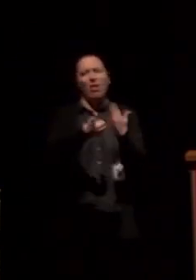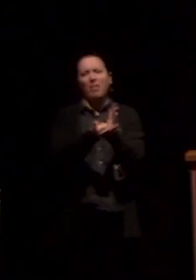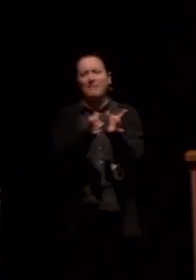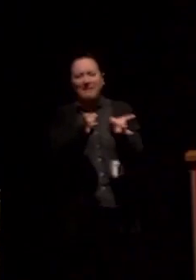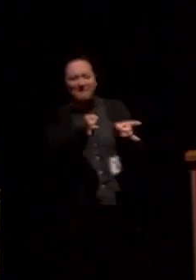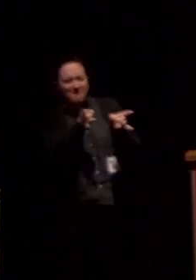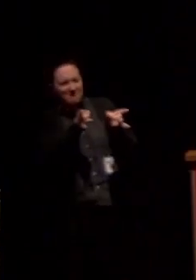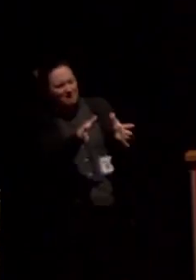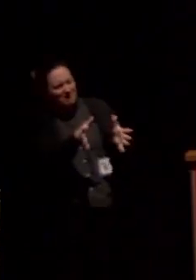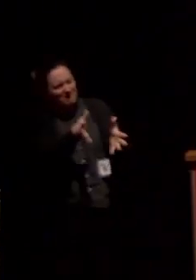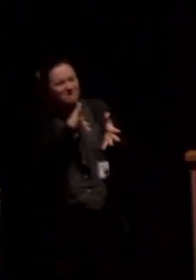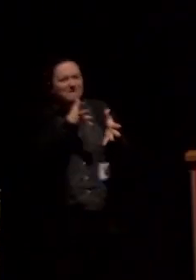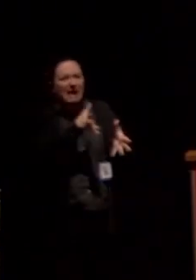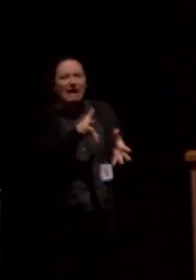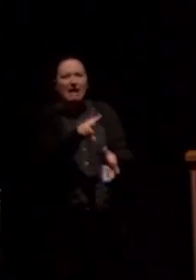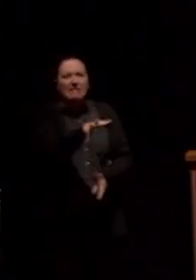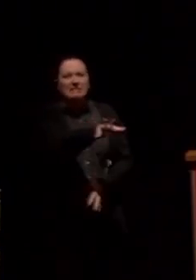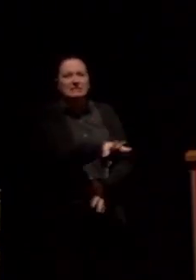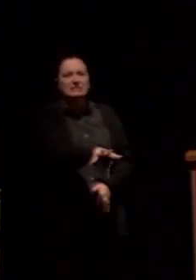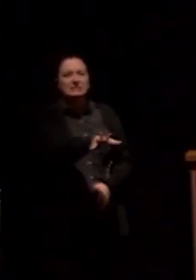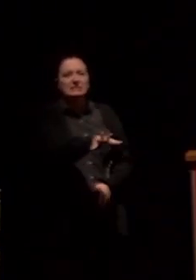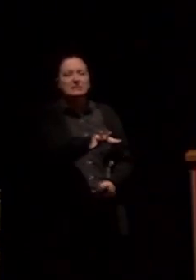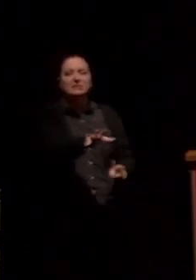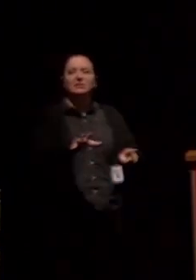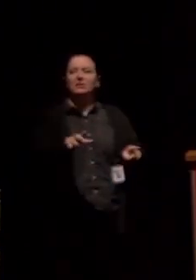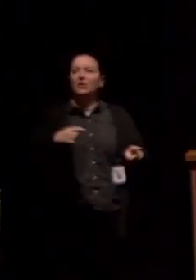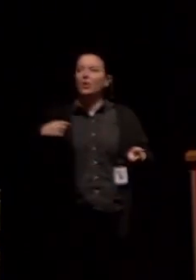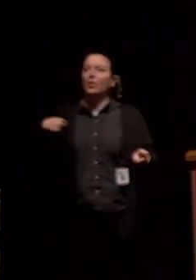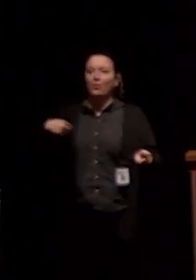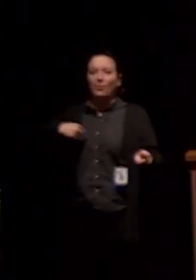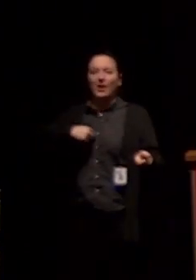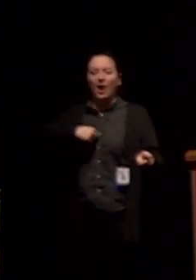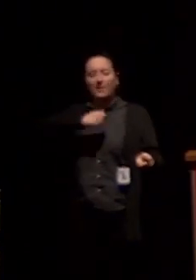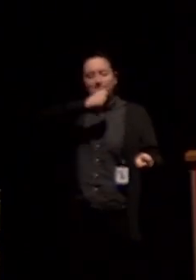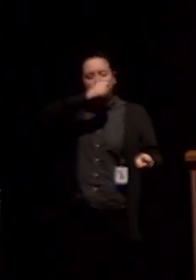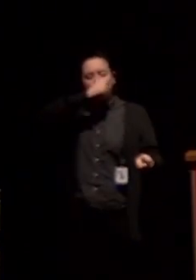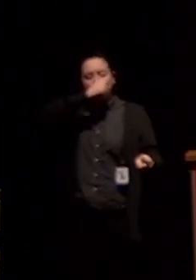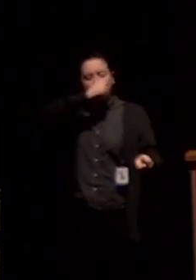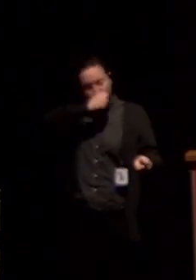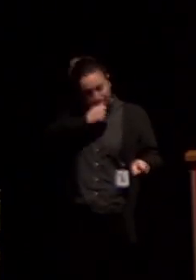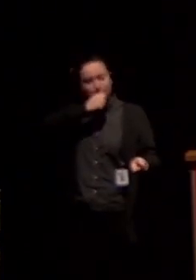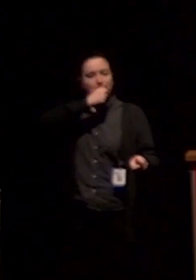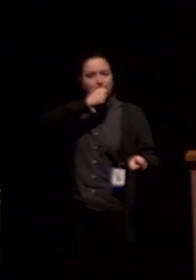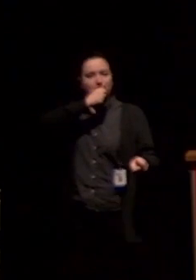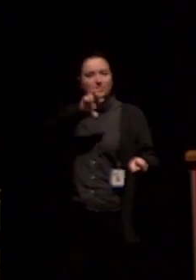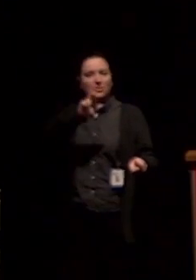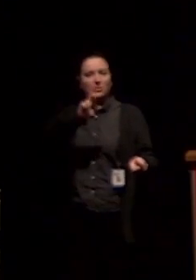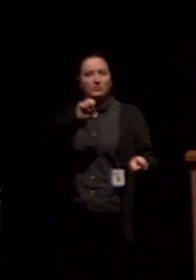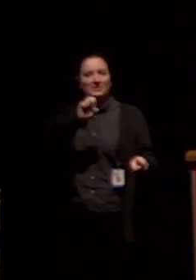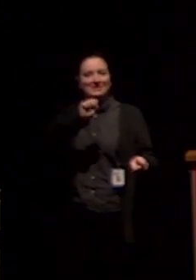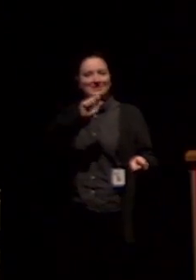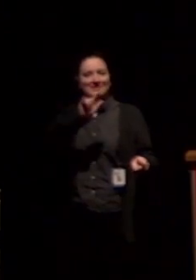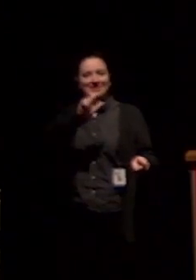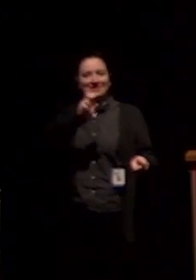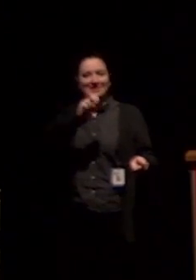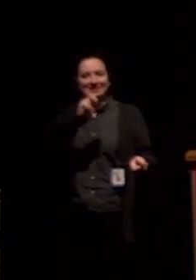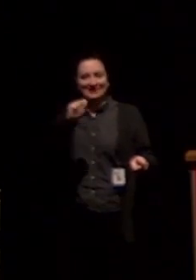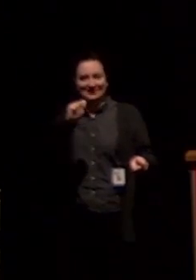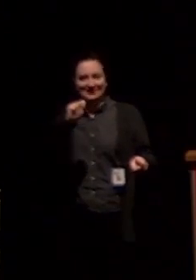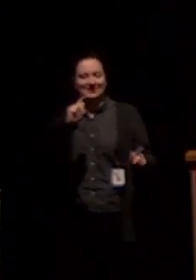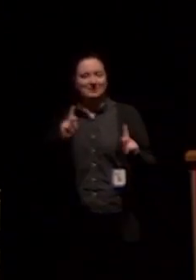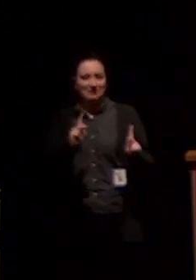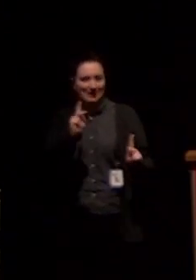people, we are resilient people, and we are a creative people. And I